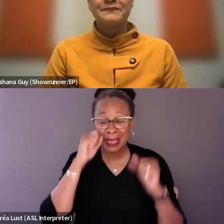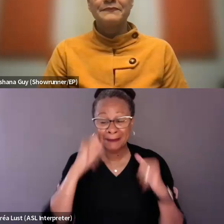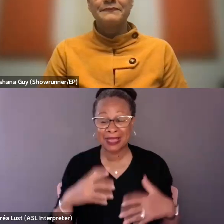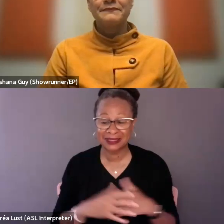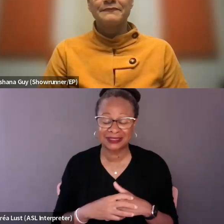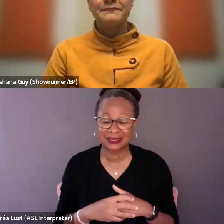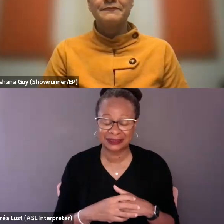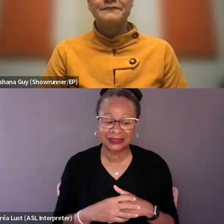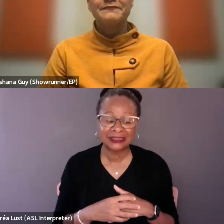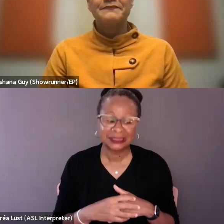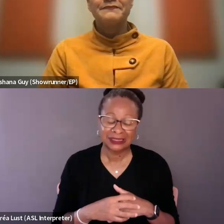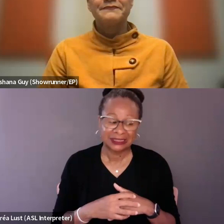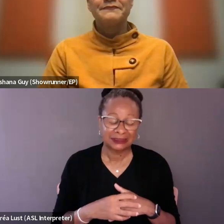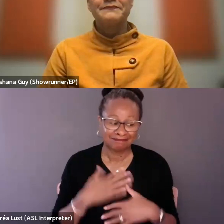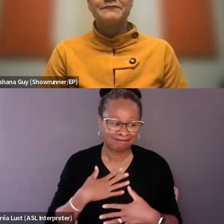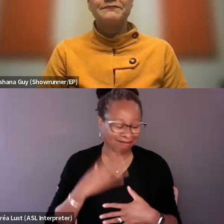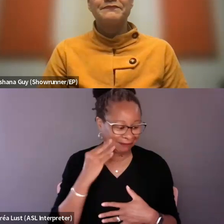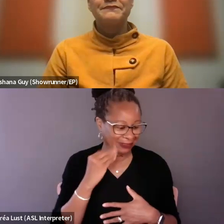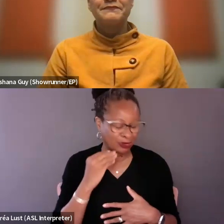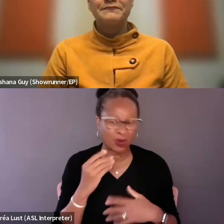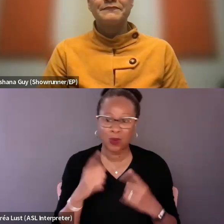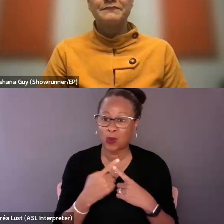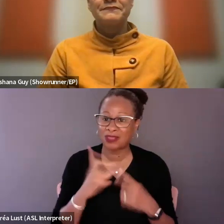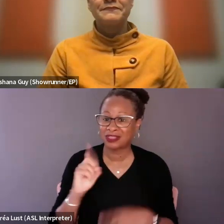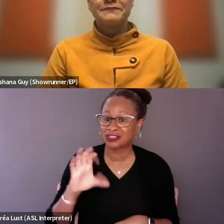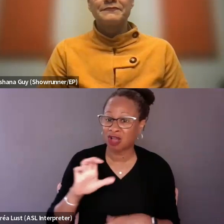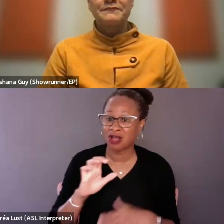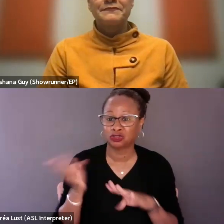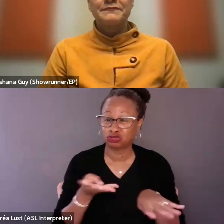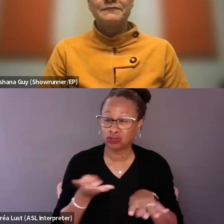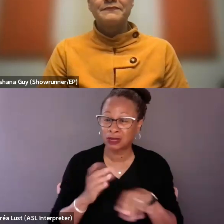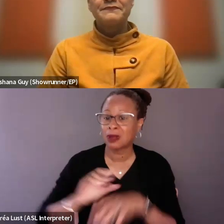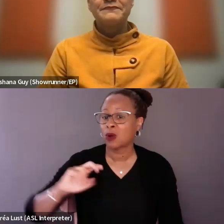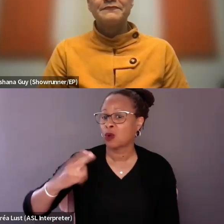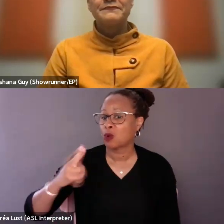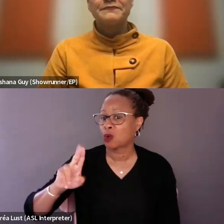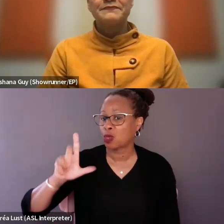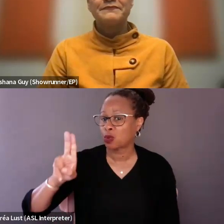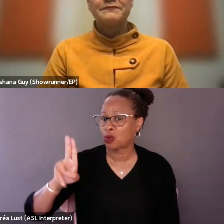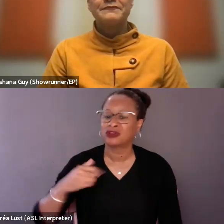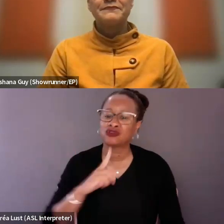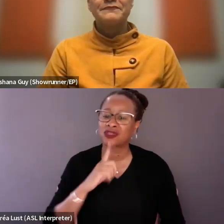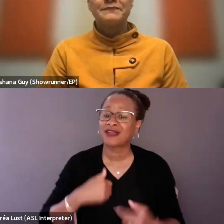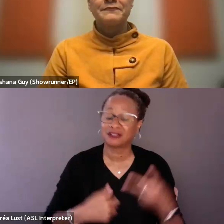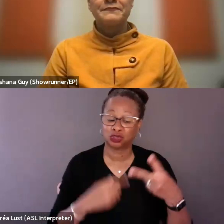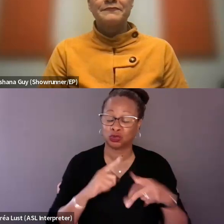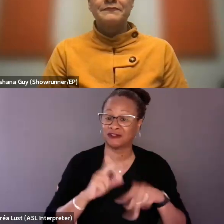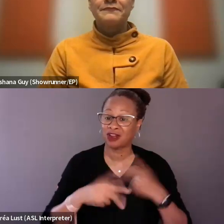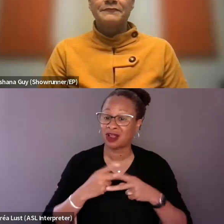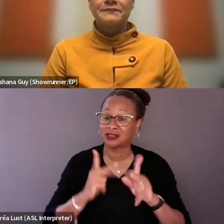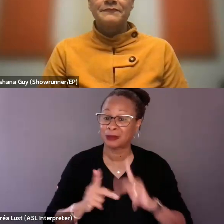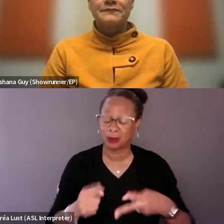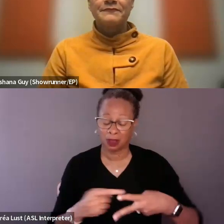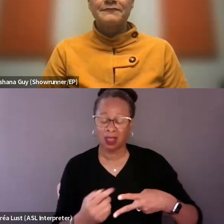the documentary series first started streaming on Hulu, because you have kind of two types of people. You have people who have